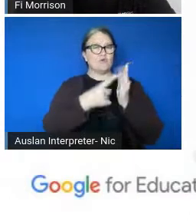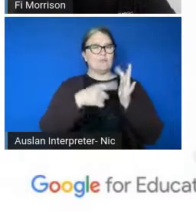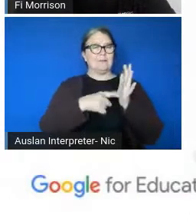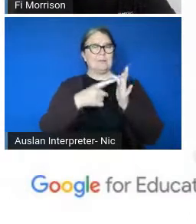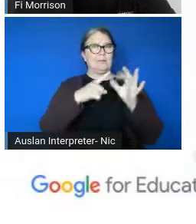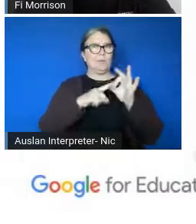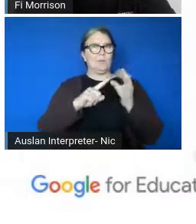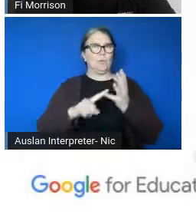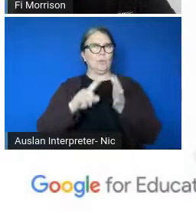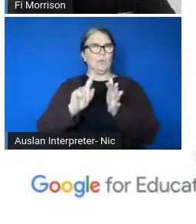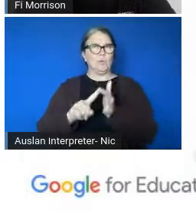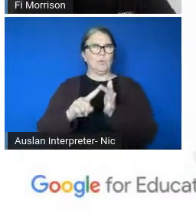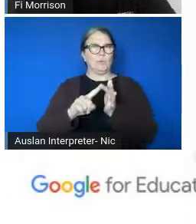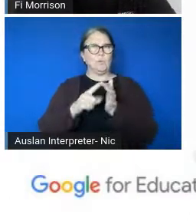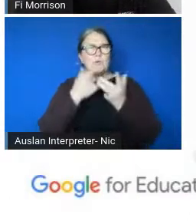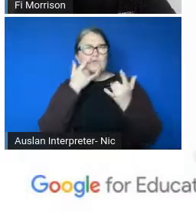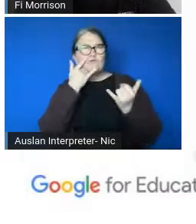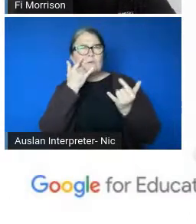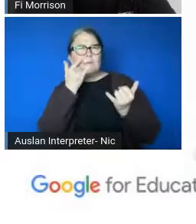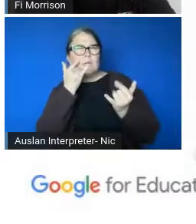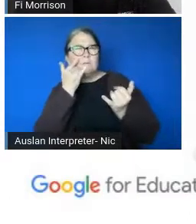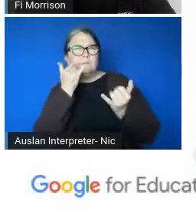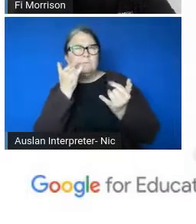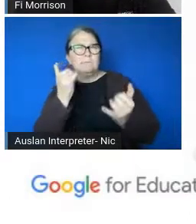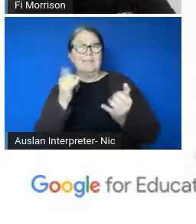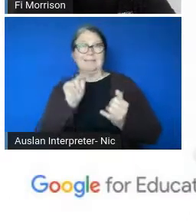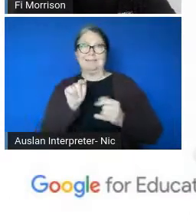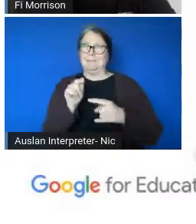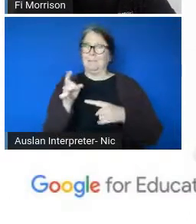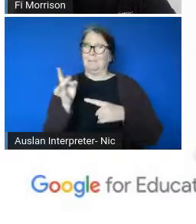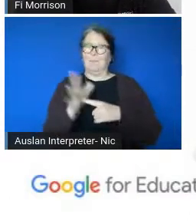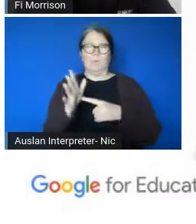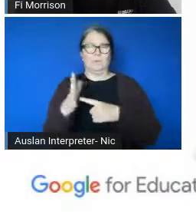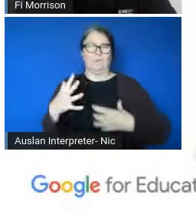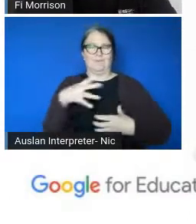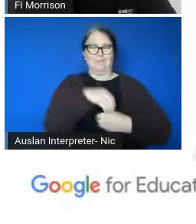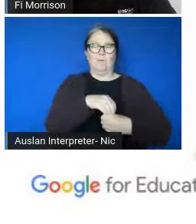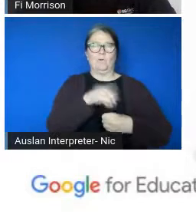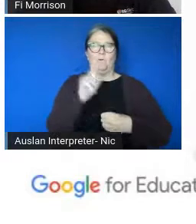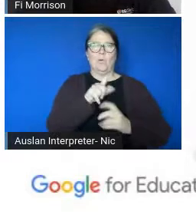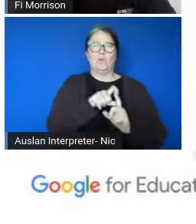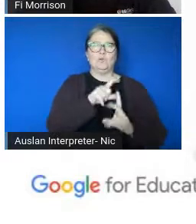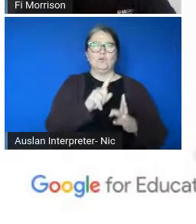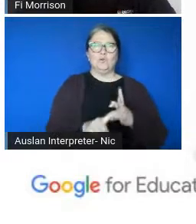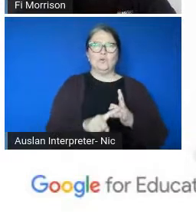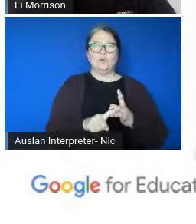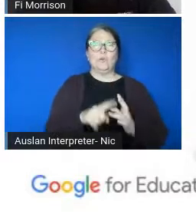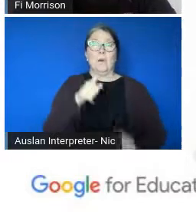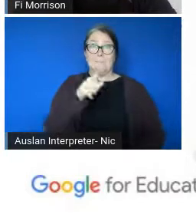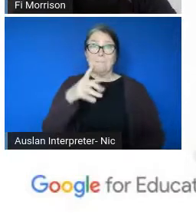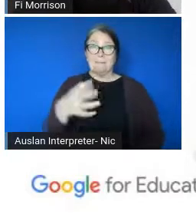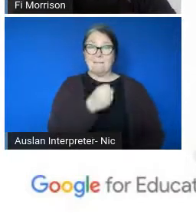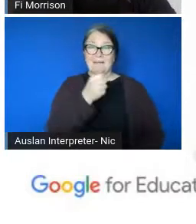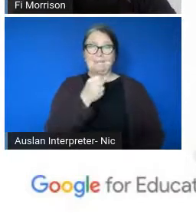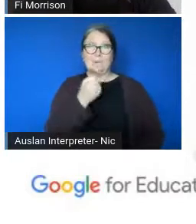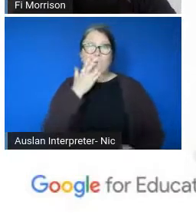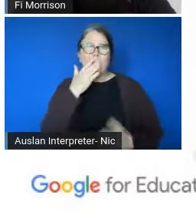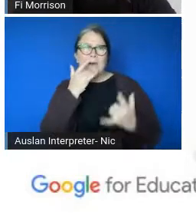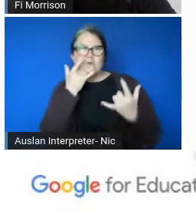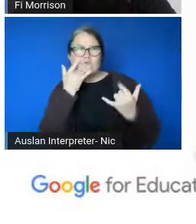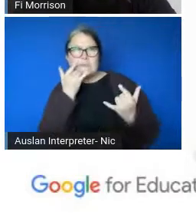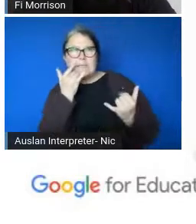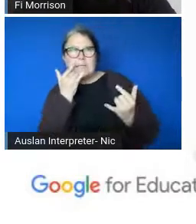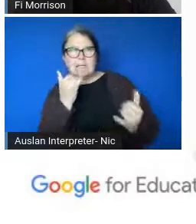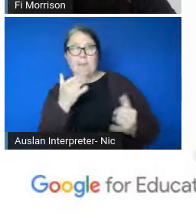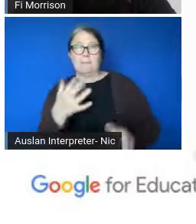doing. And the reference in there, which talks about critique as being kind, specific, and helpful, comes from an